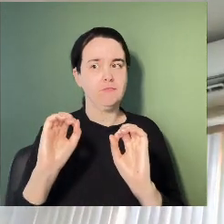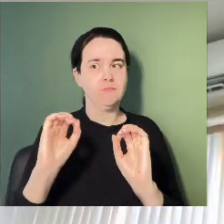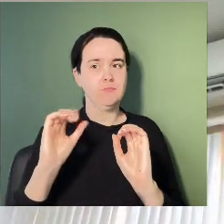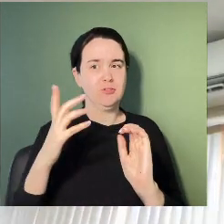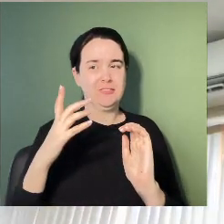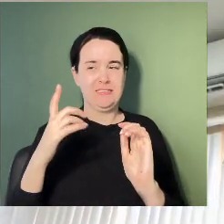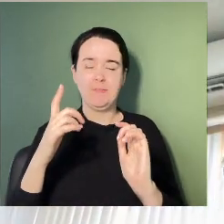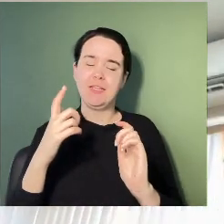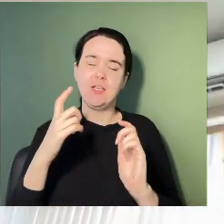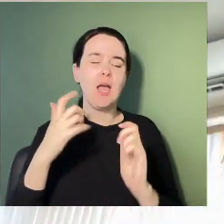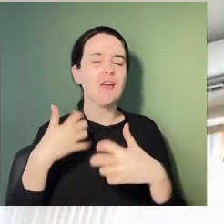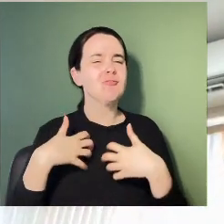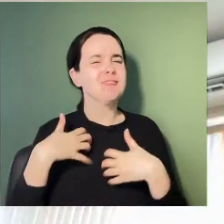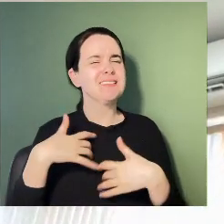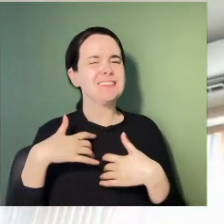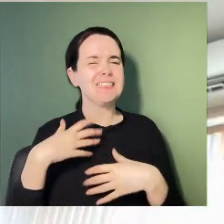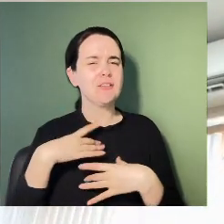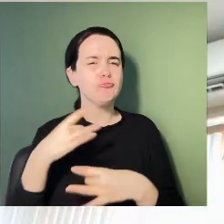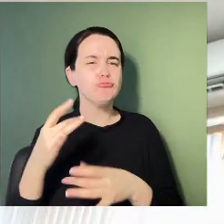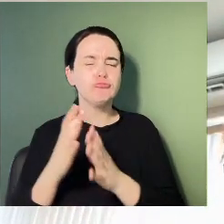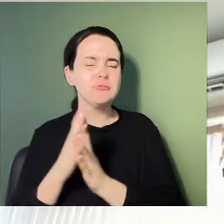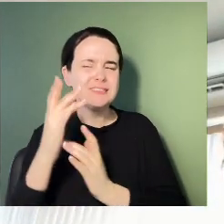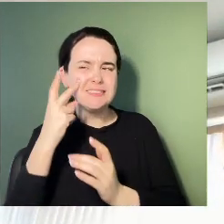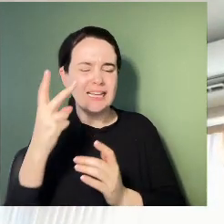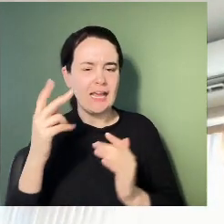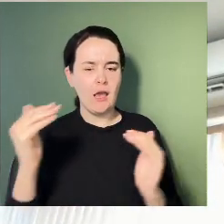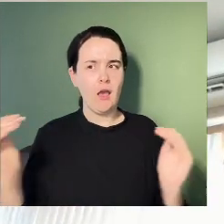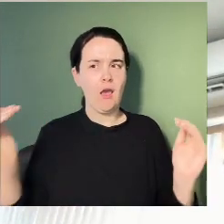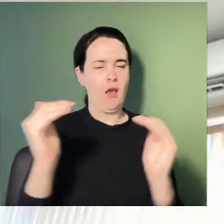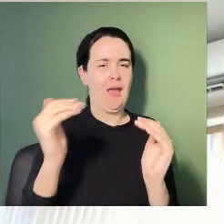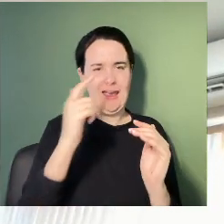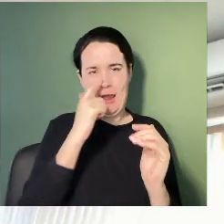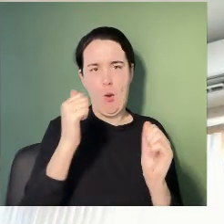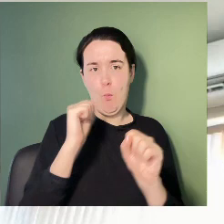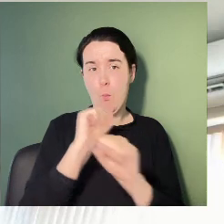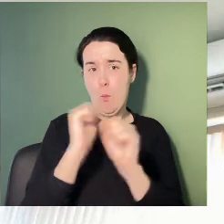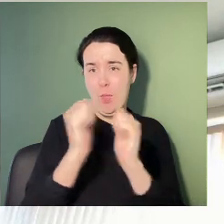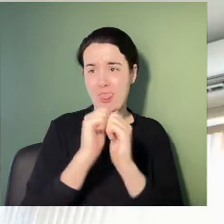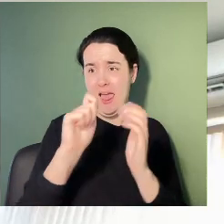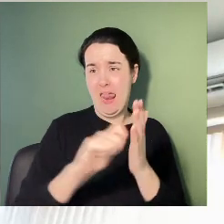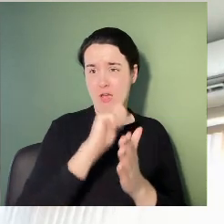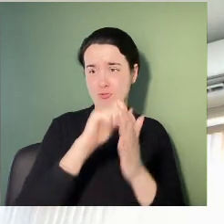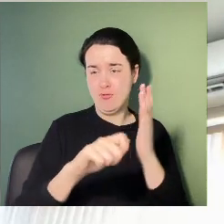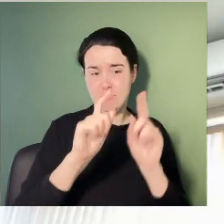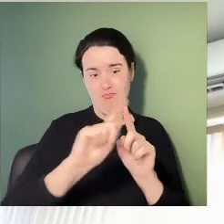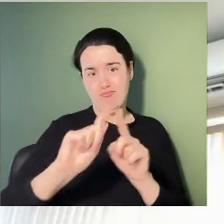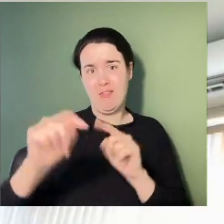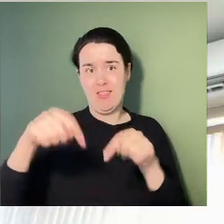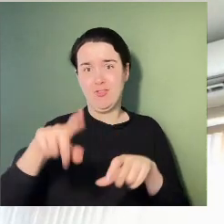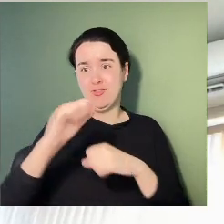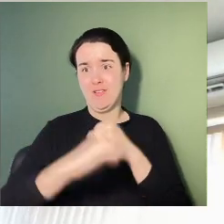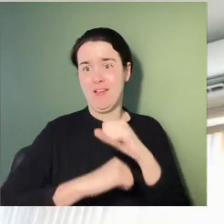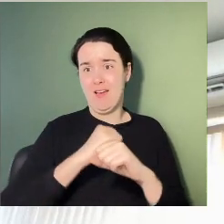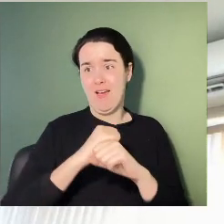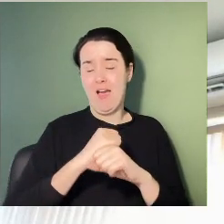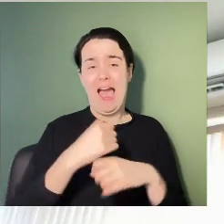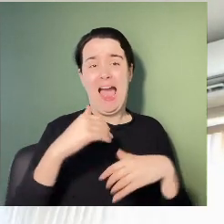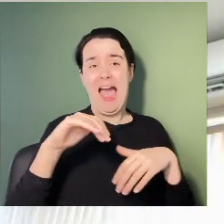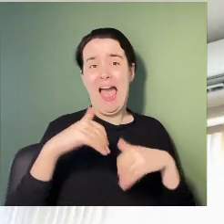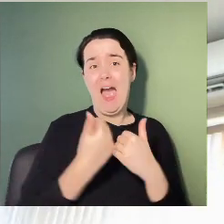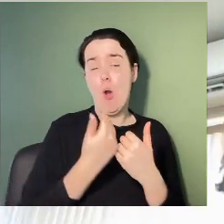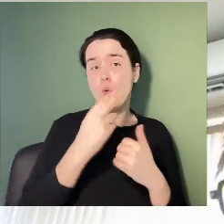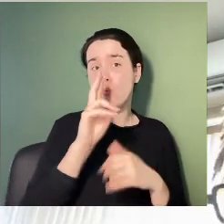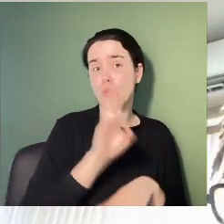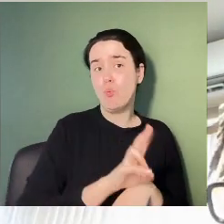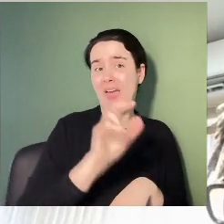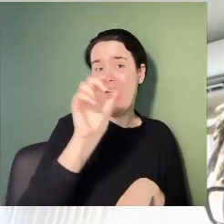monitor the trend in the different elections that are coming up this year to see how even AI as a tool can be used